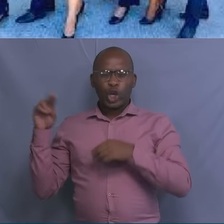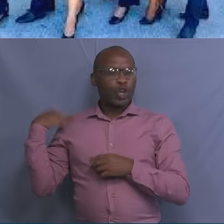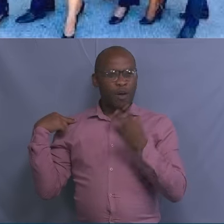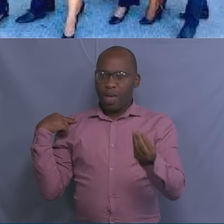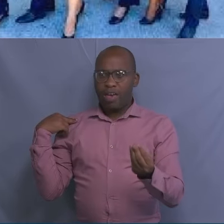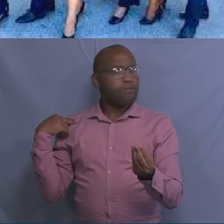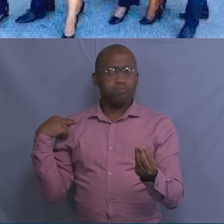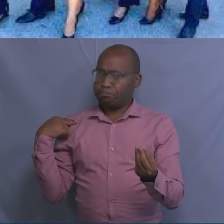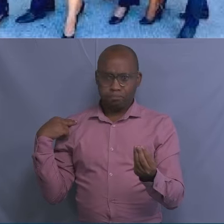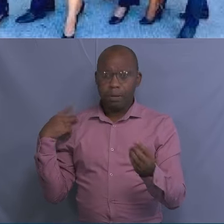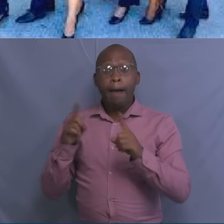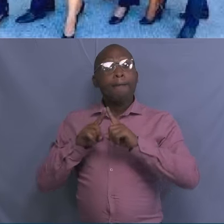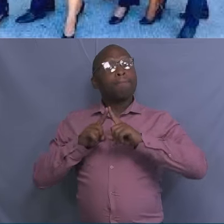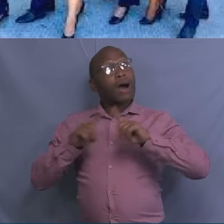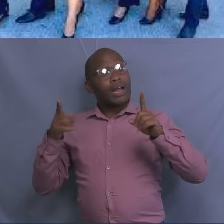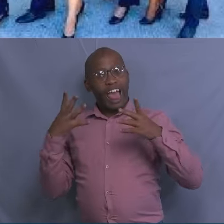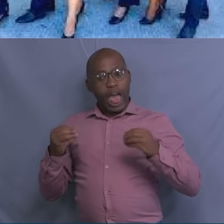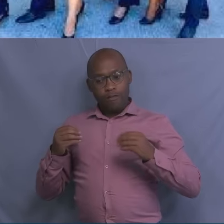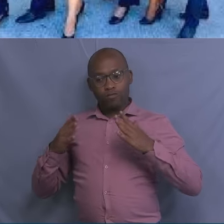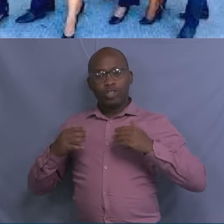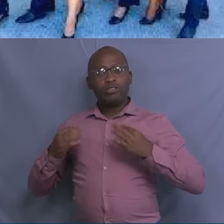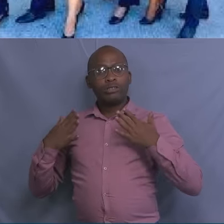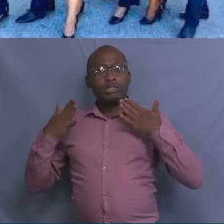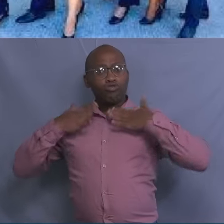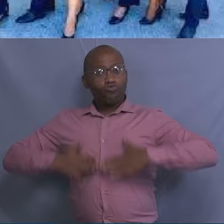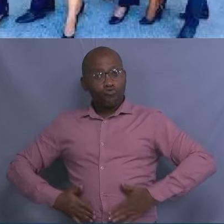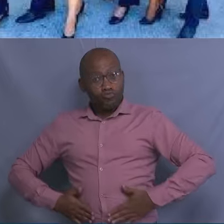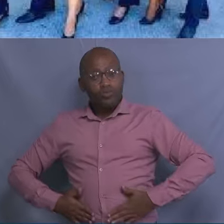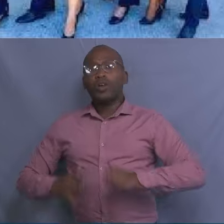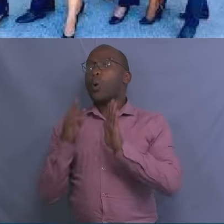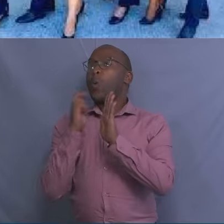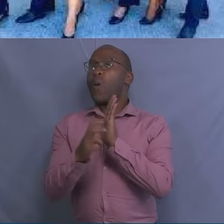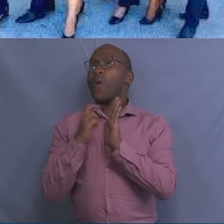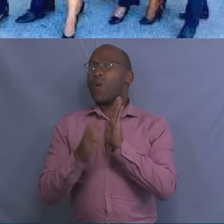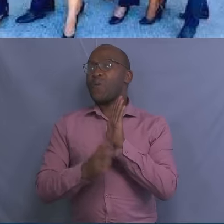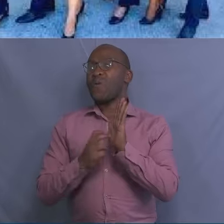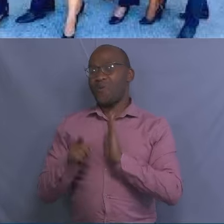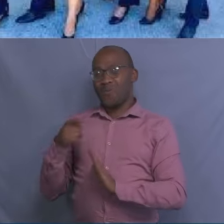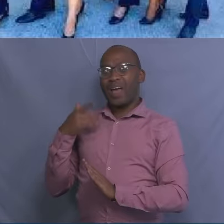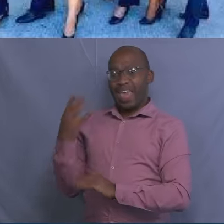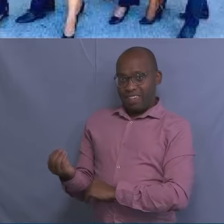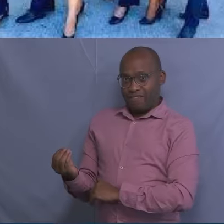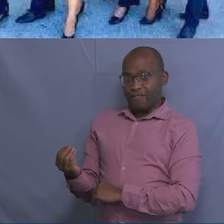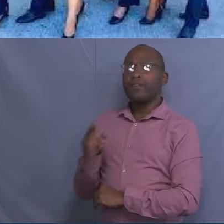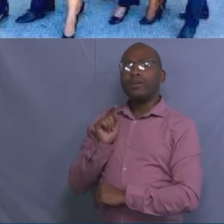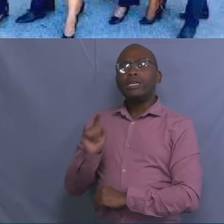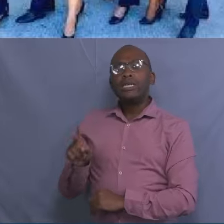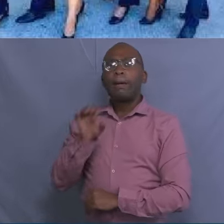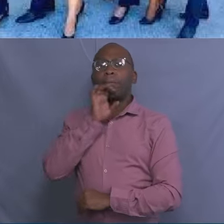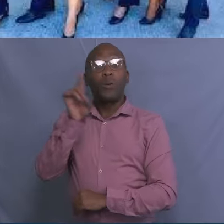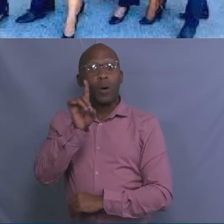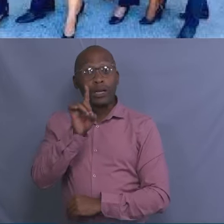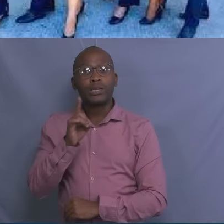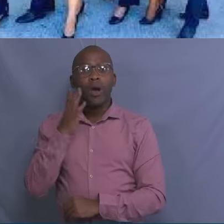will have a dress code. A dress code will guide them as to what is acceptable in terms of their clothes